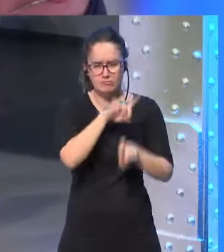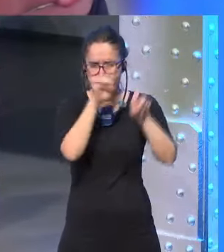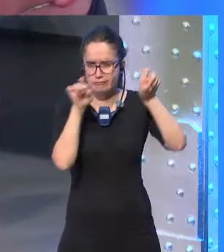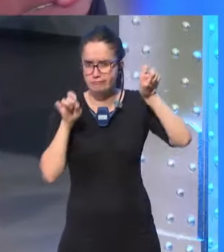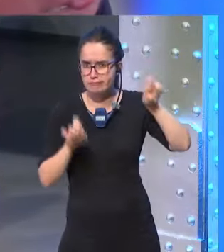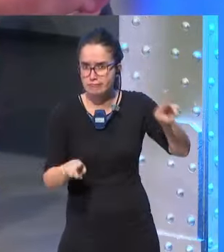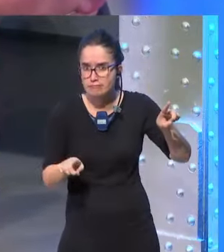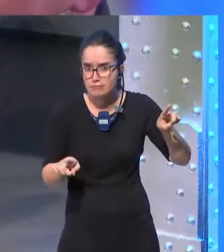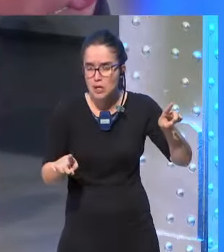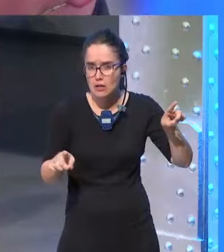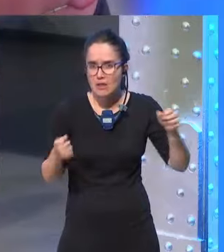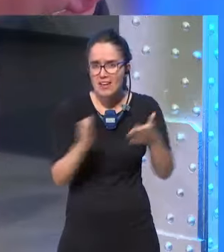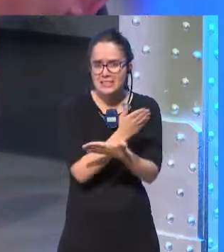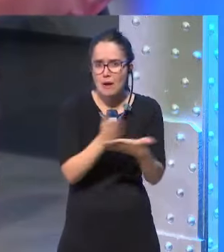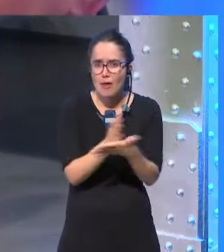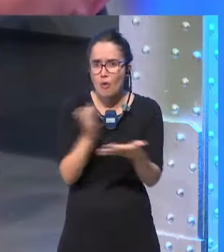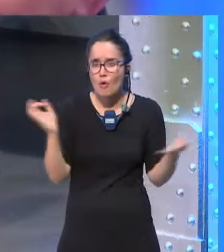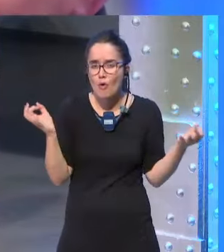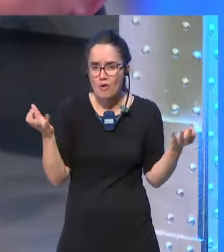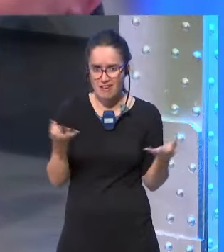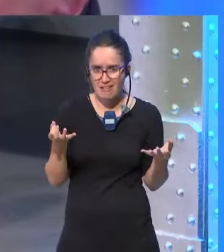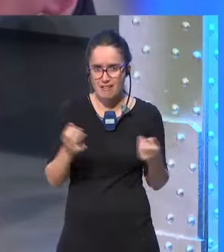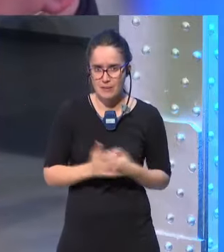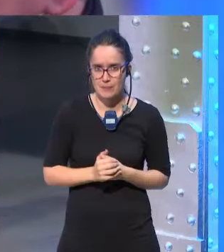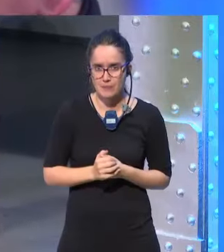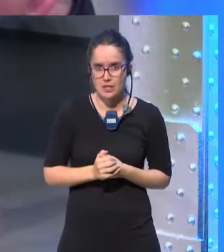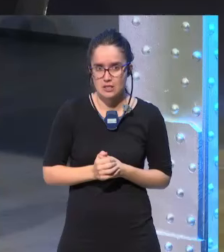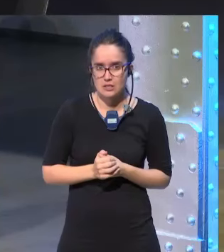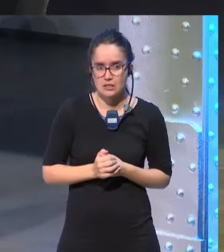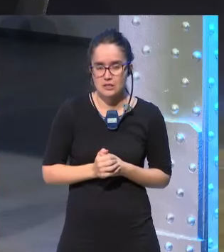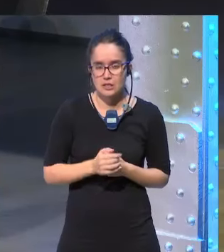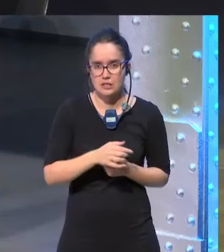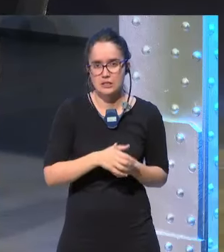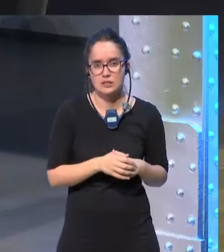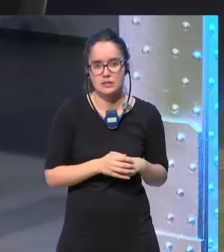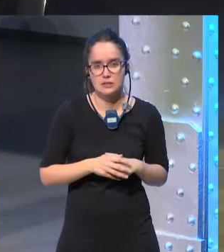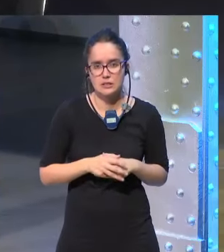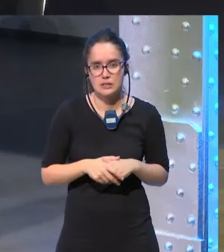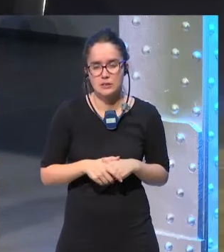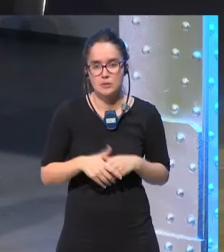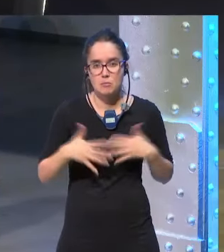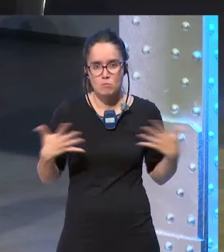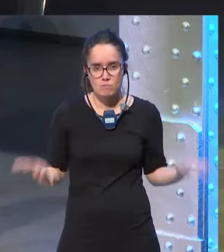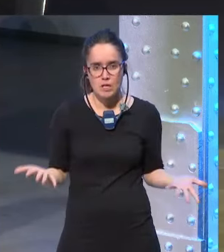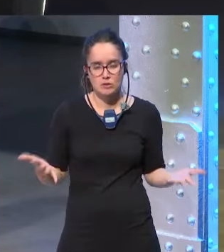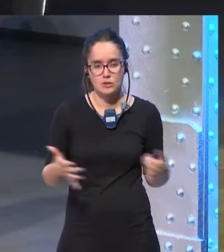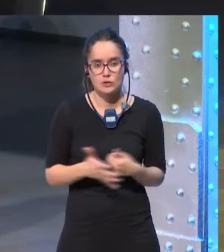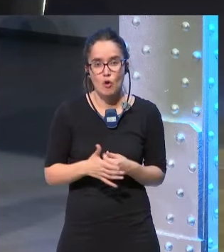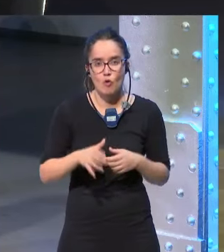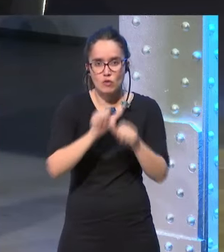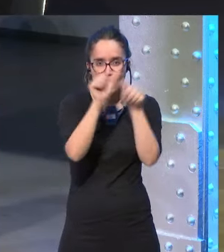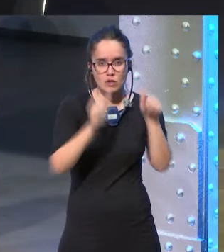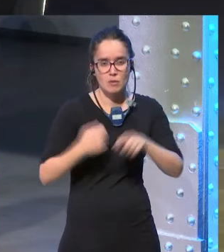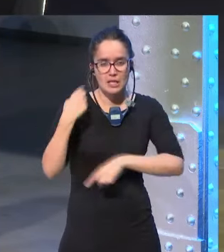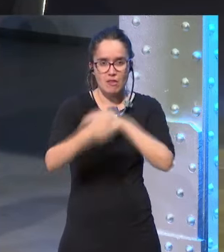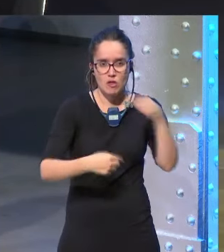designing our built environment is currently organized. So traditionally, or currently, what we